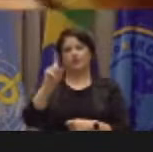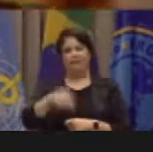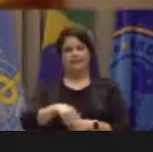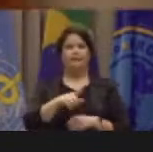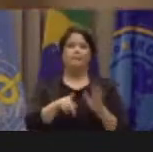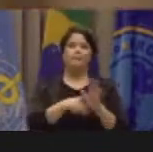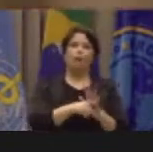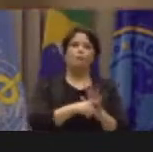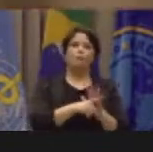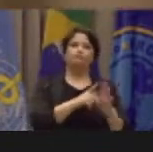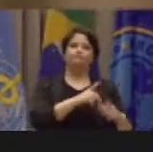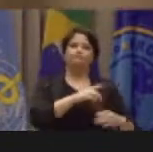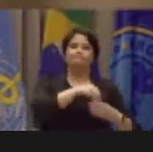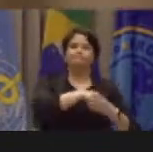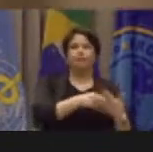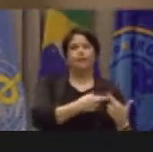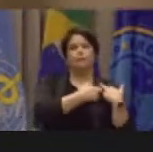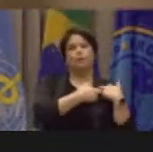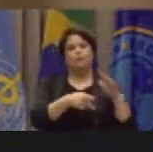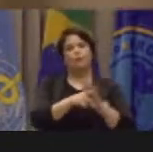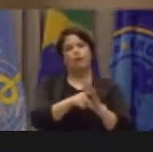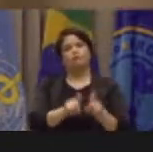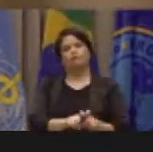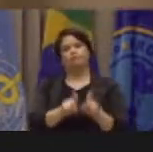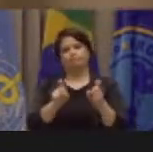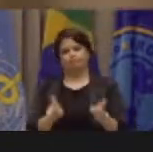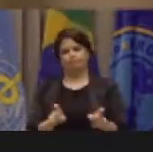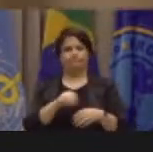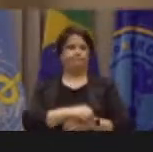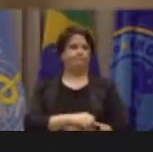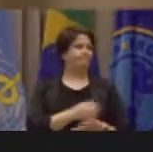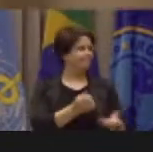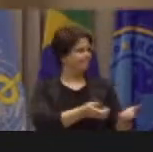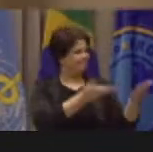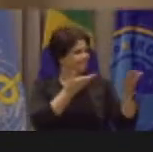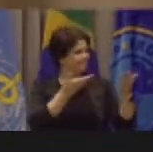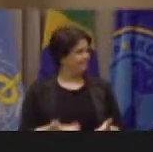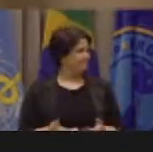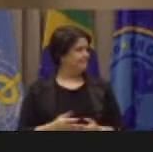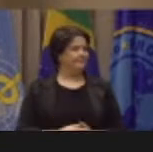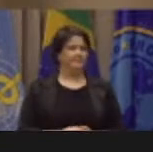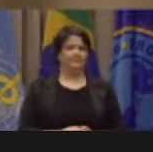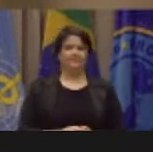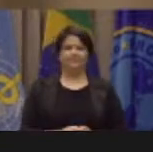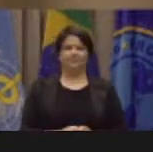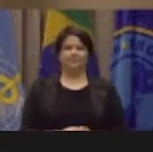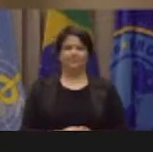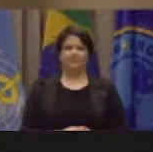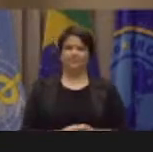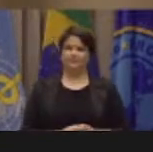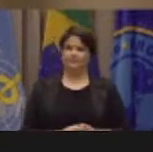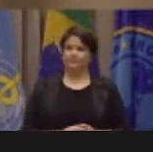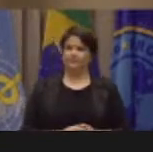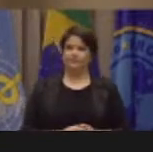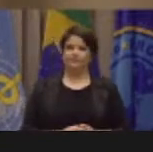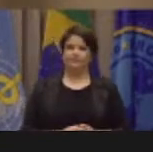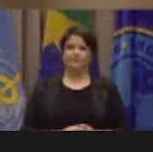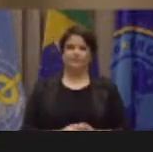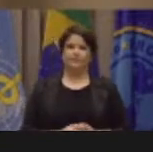obstetrician from the Institute. Please, Professor Dr. Leila Katz.